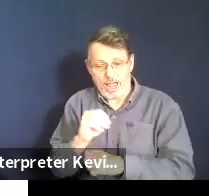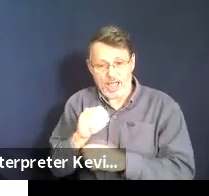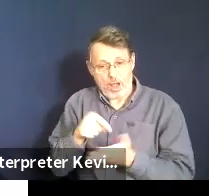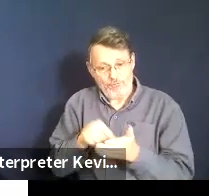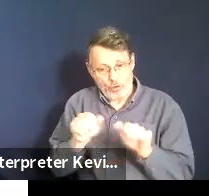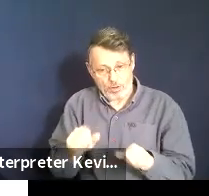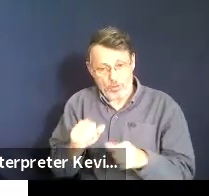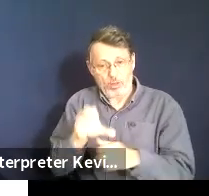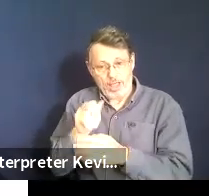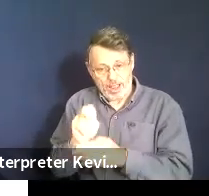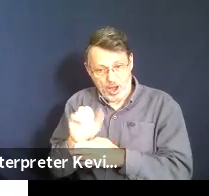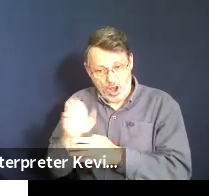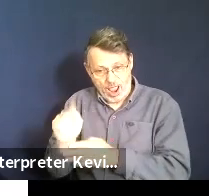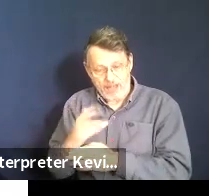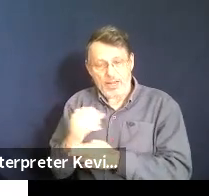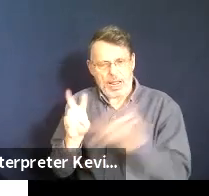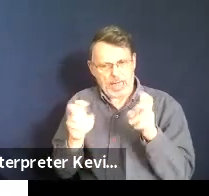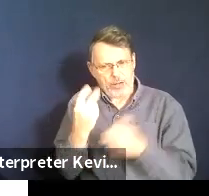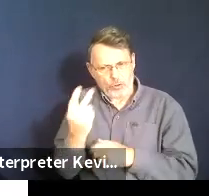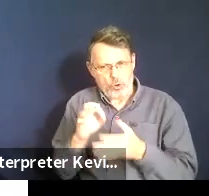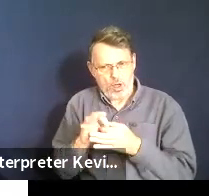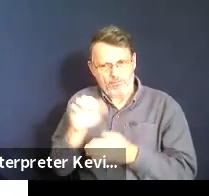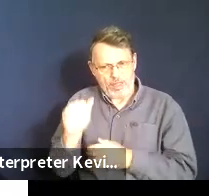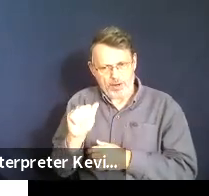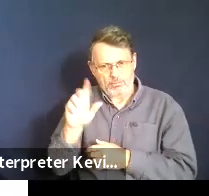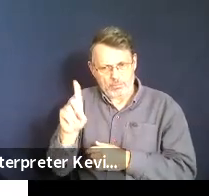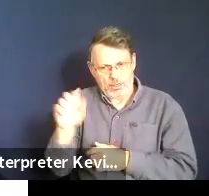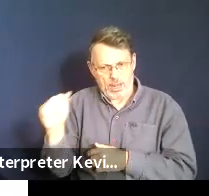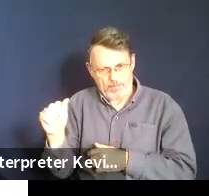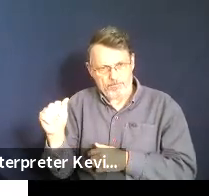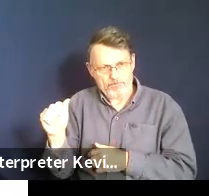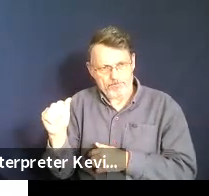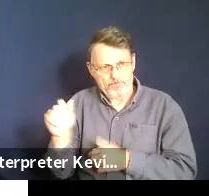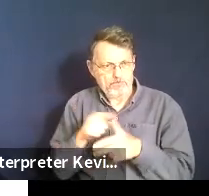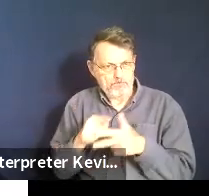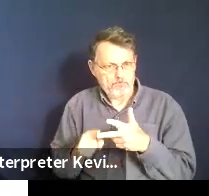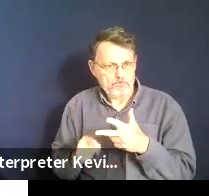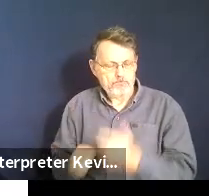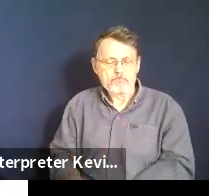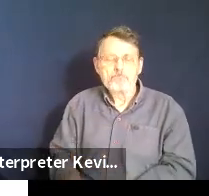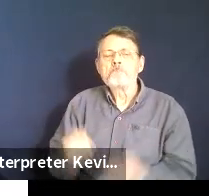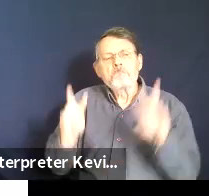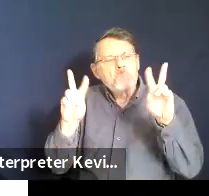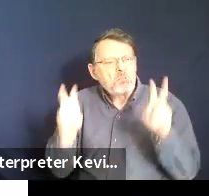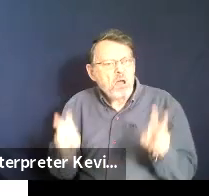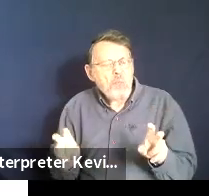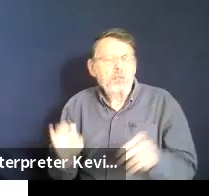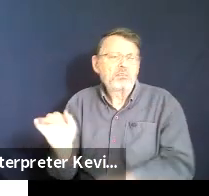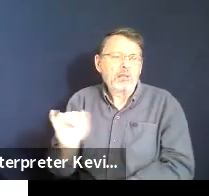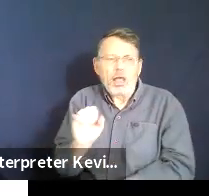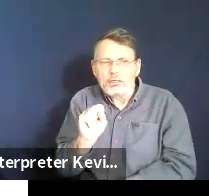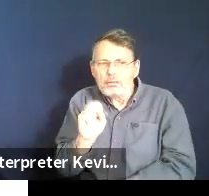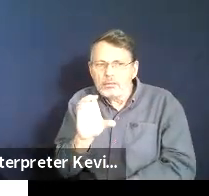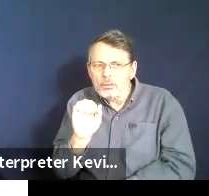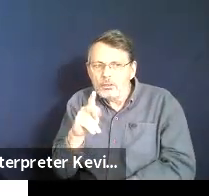Act, and Title II of the Americans with Disabilities Act. Topics will include the scope